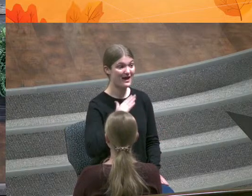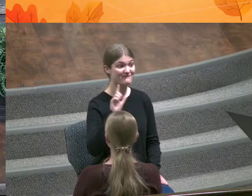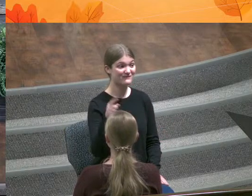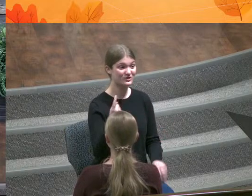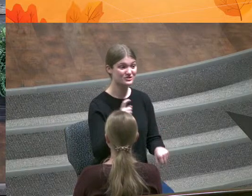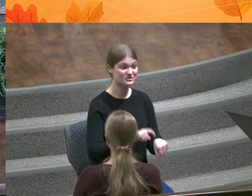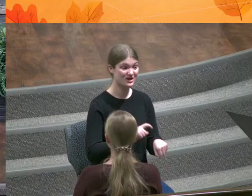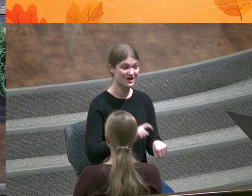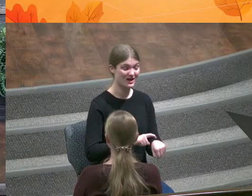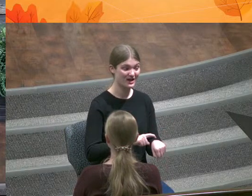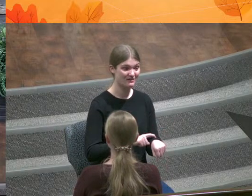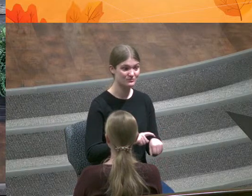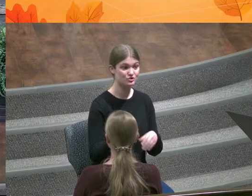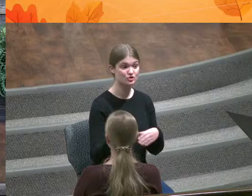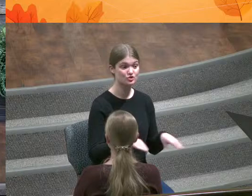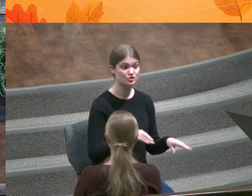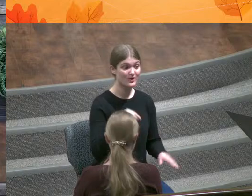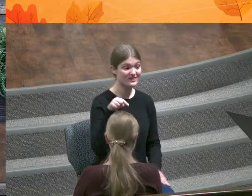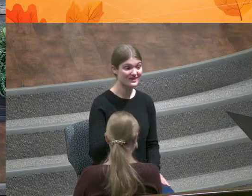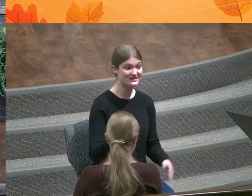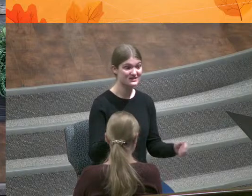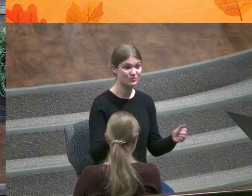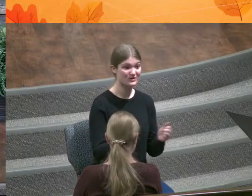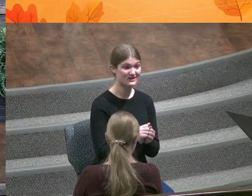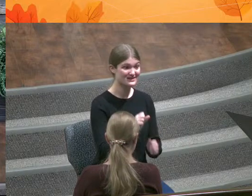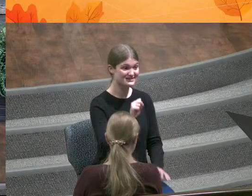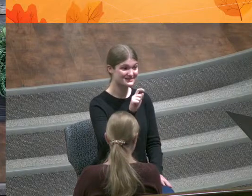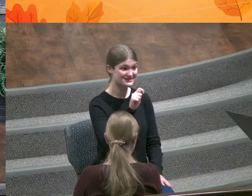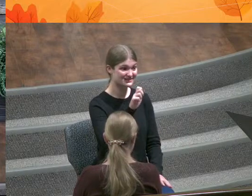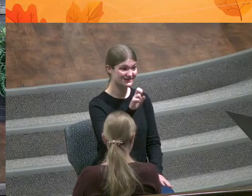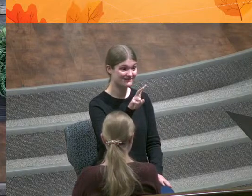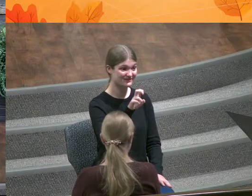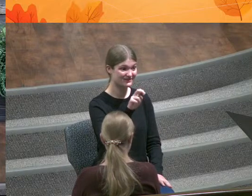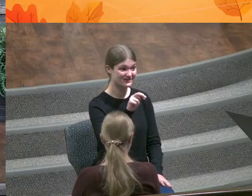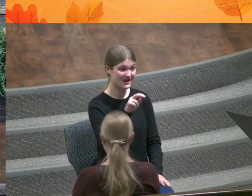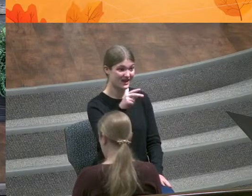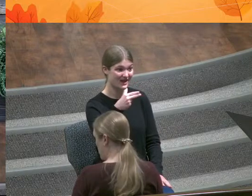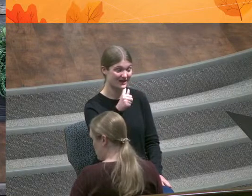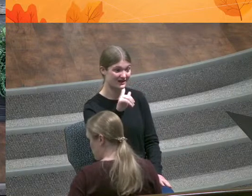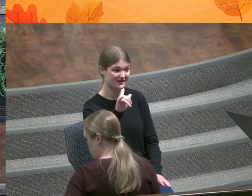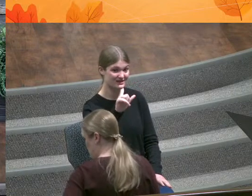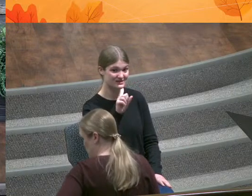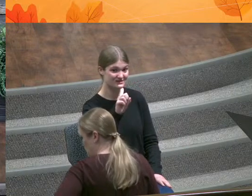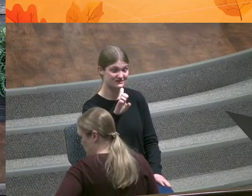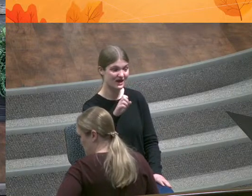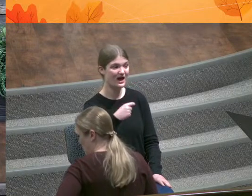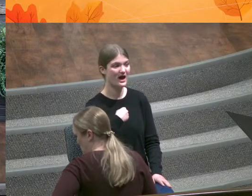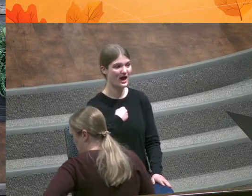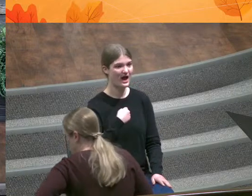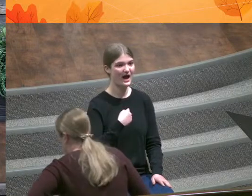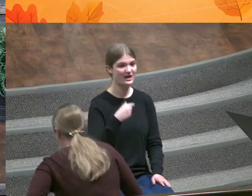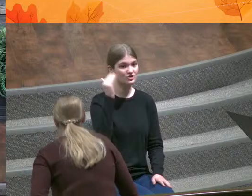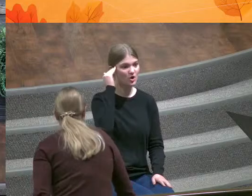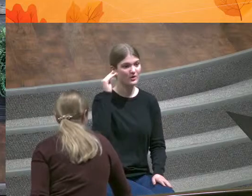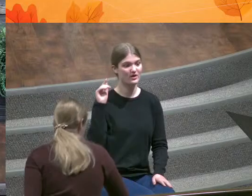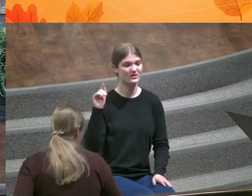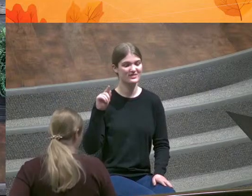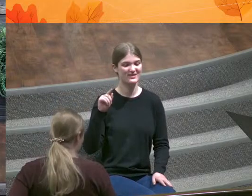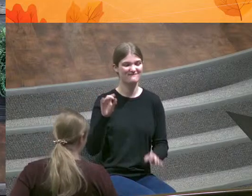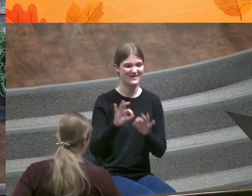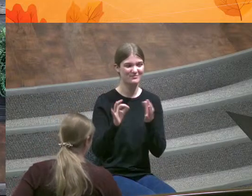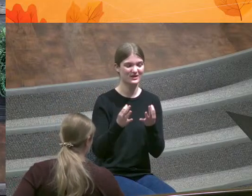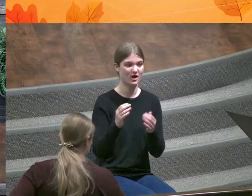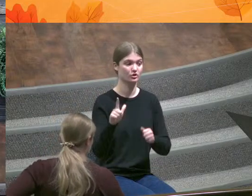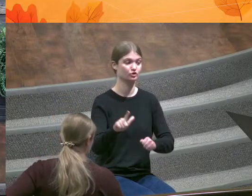time to be able to do this with Stephen Hayes. Now, I go back way, way back with the Hayes family,